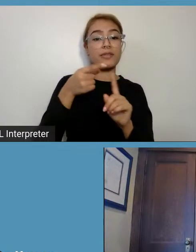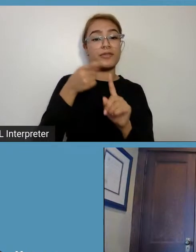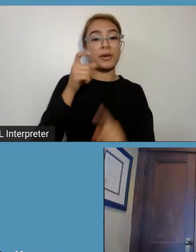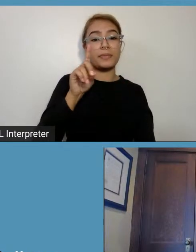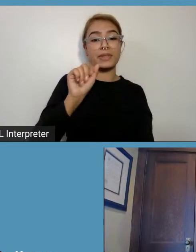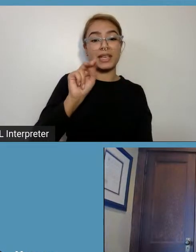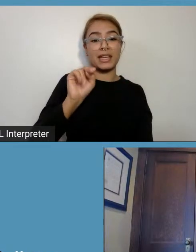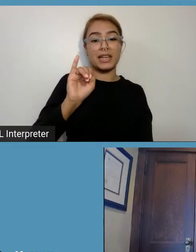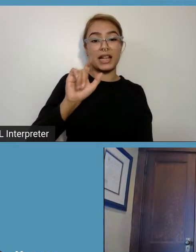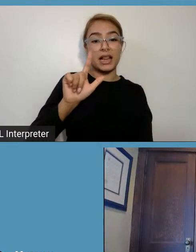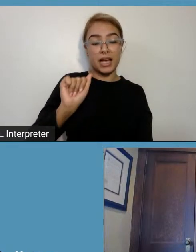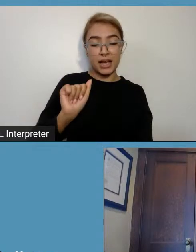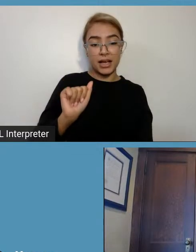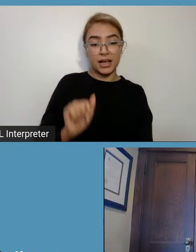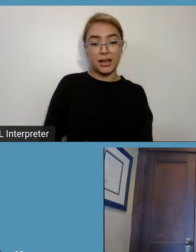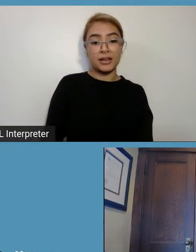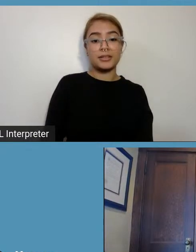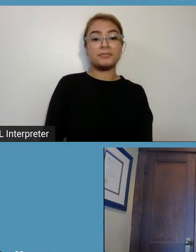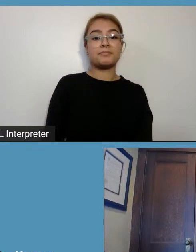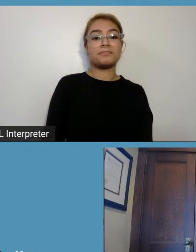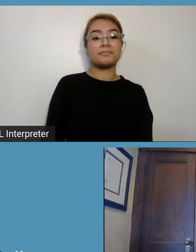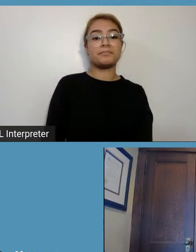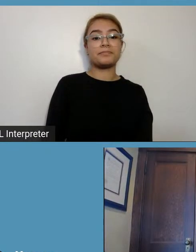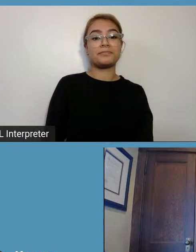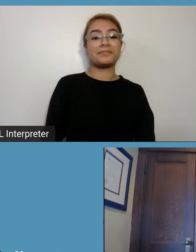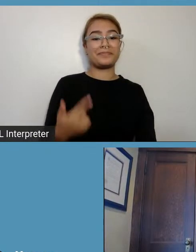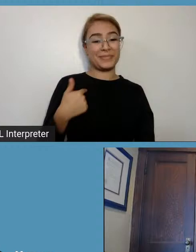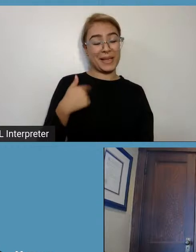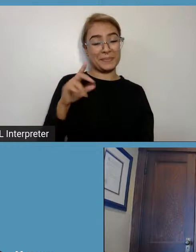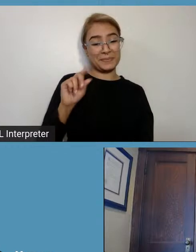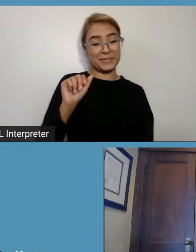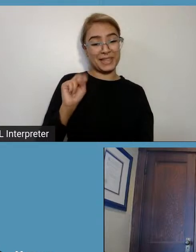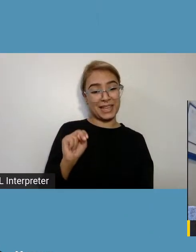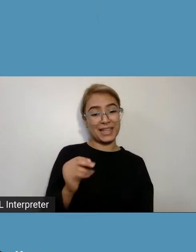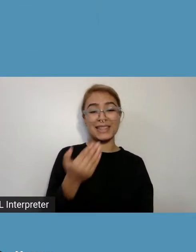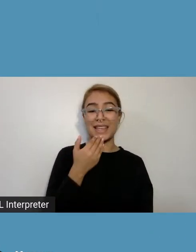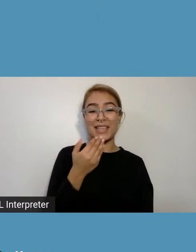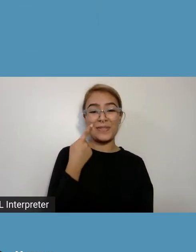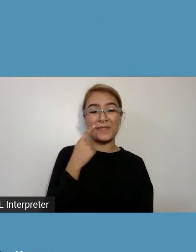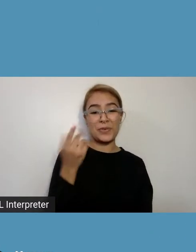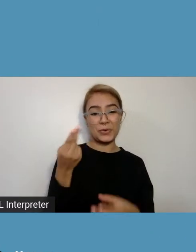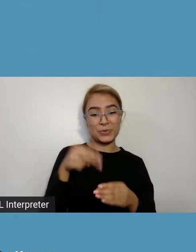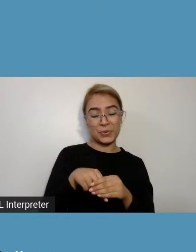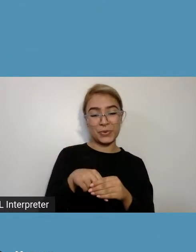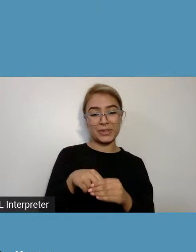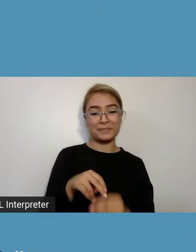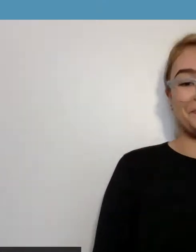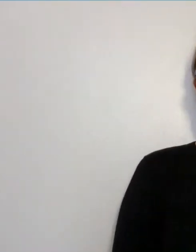Digital Empowerment Project and everybody associated with us, I'm Dan Yeager. Thanks for joining us.